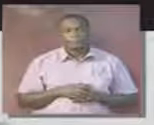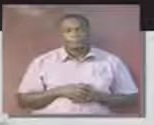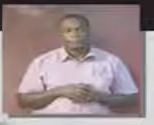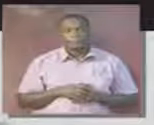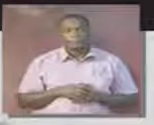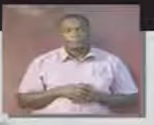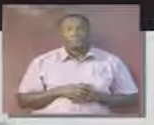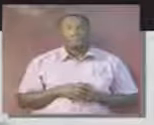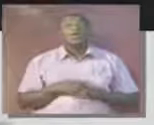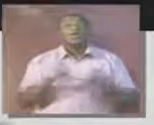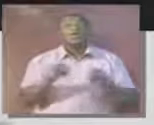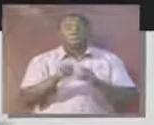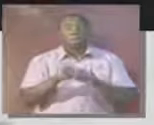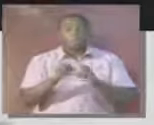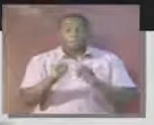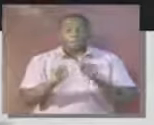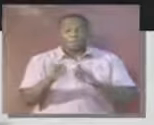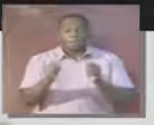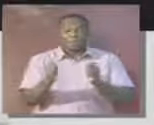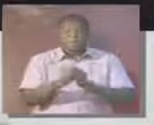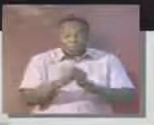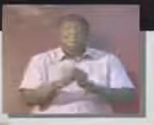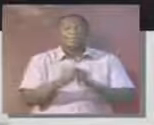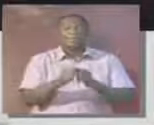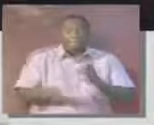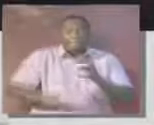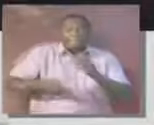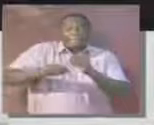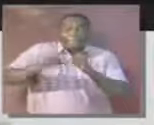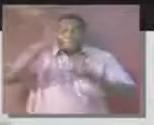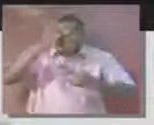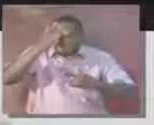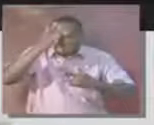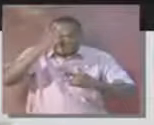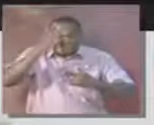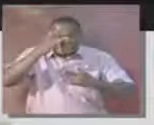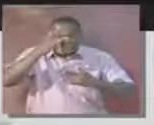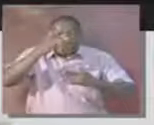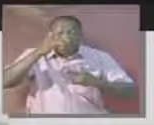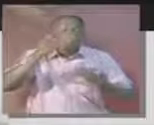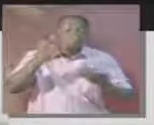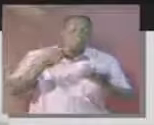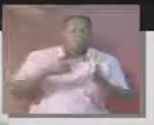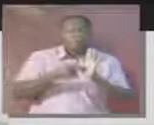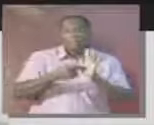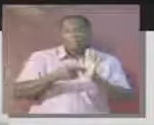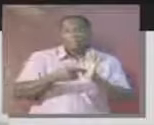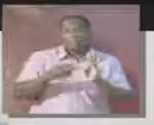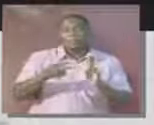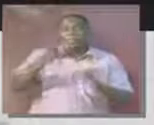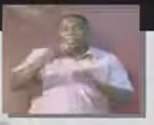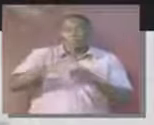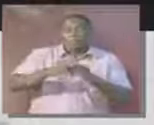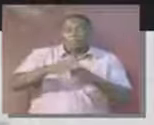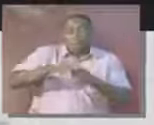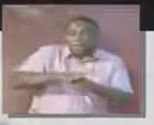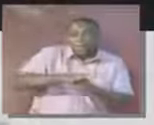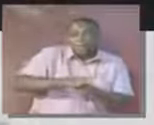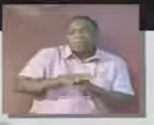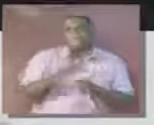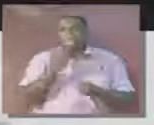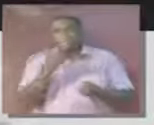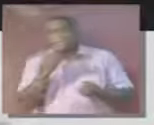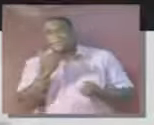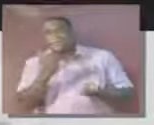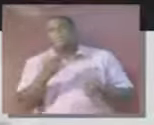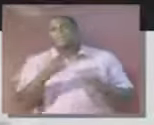the comorbidities, those coexisting chronic conditions, in the people who have passed on. We've noticed that at least